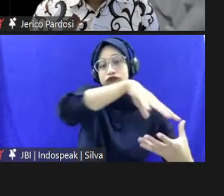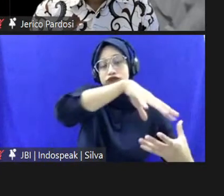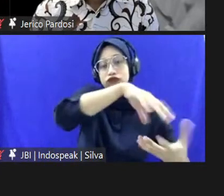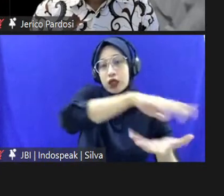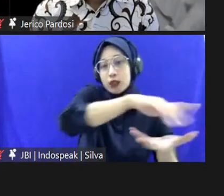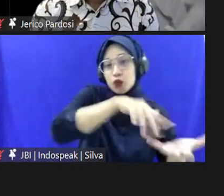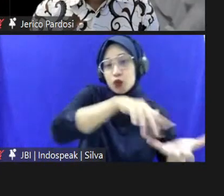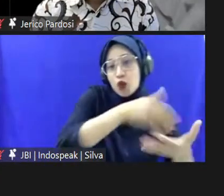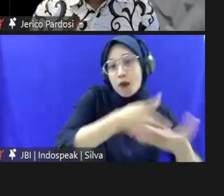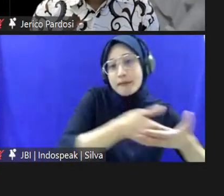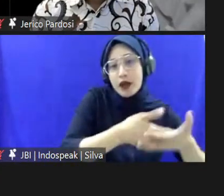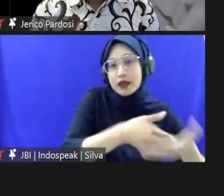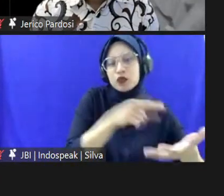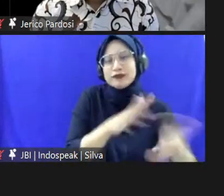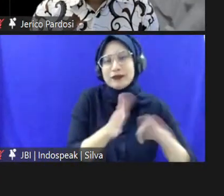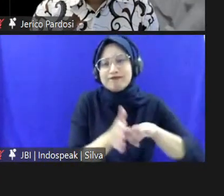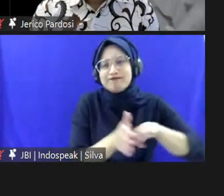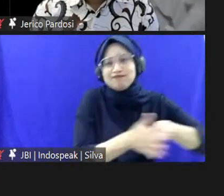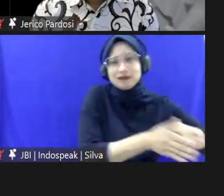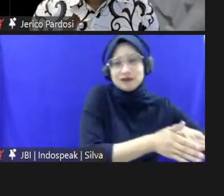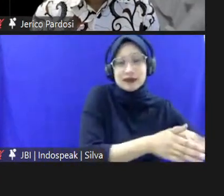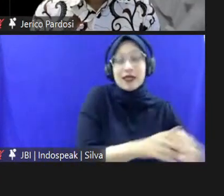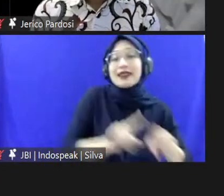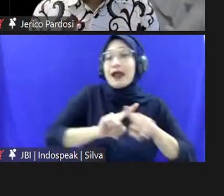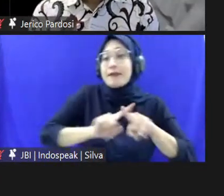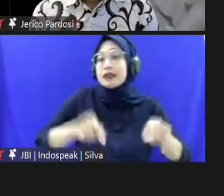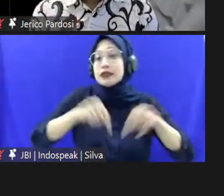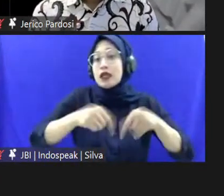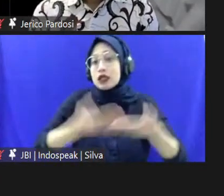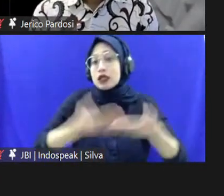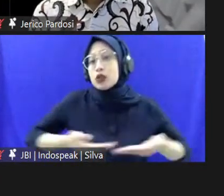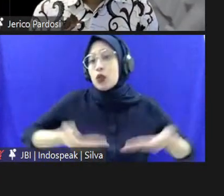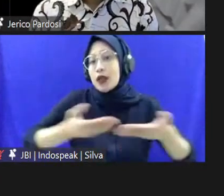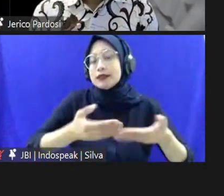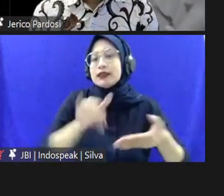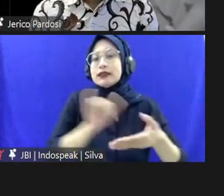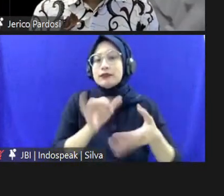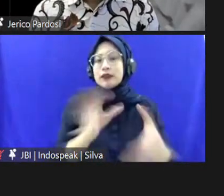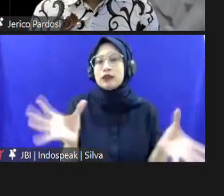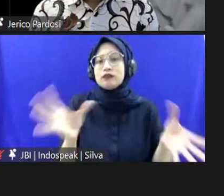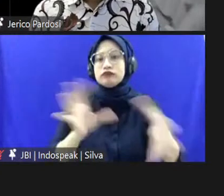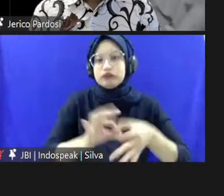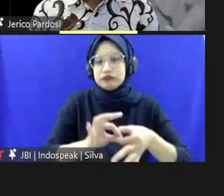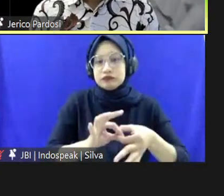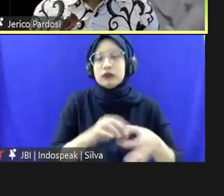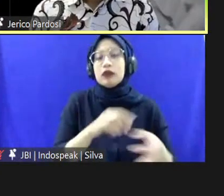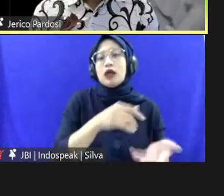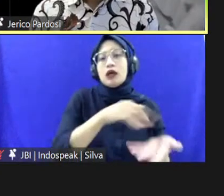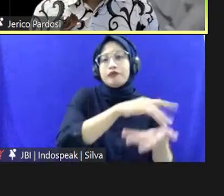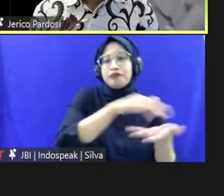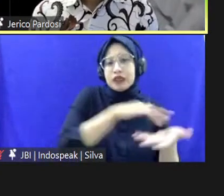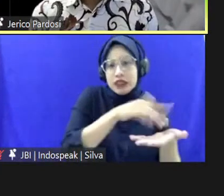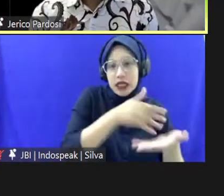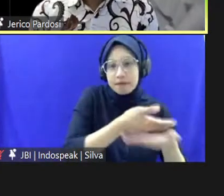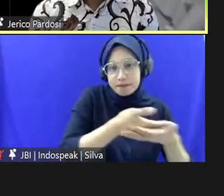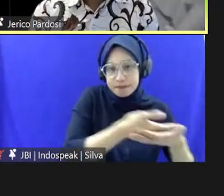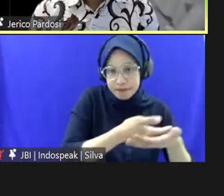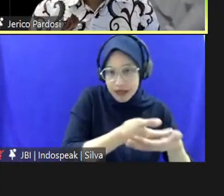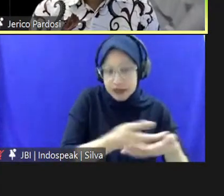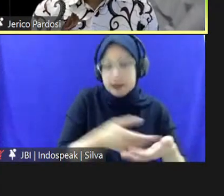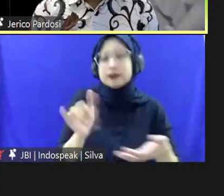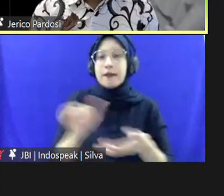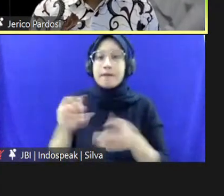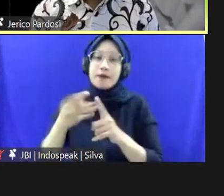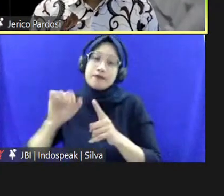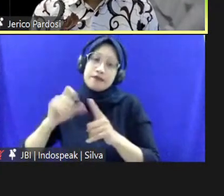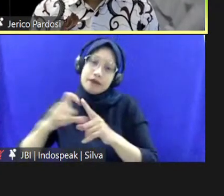have with Bidan Desa. Maybe that's from my side. If I can just add, Marie, just for a